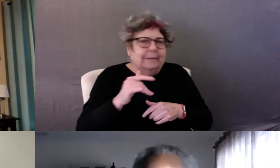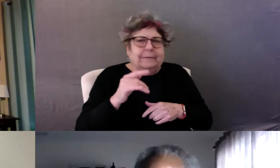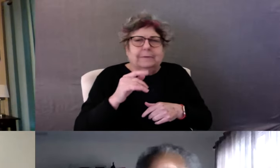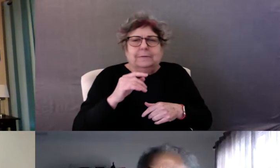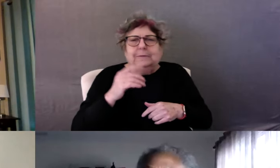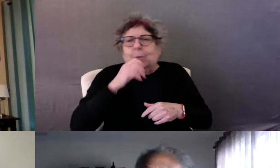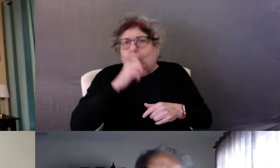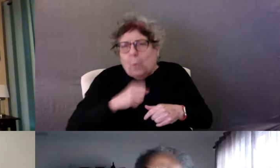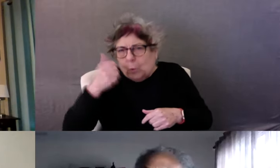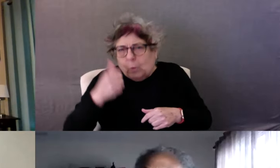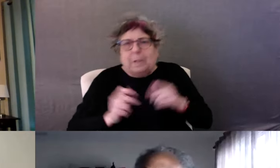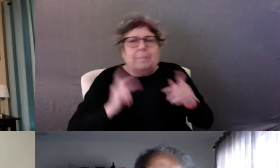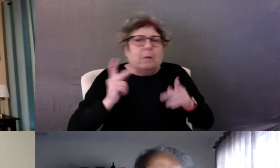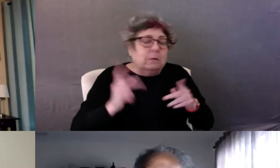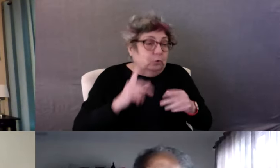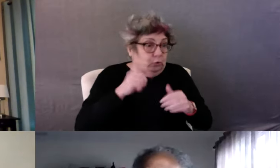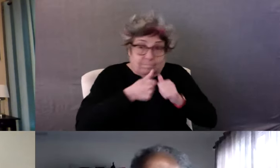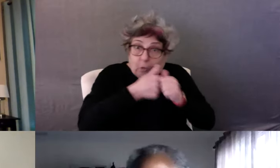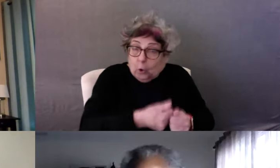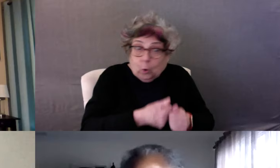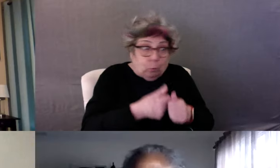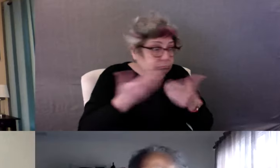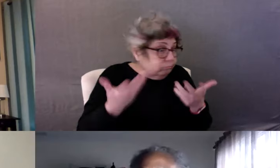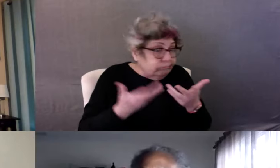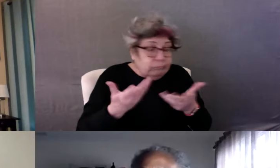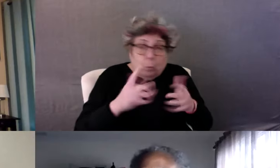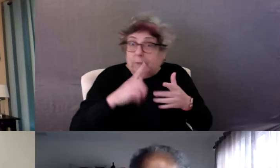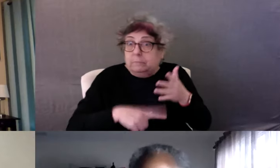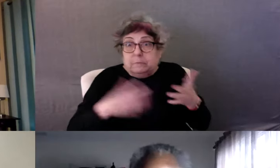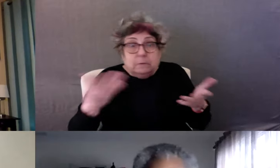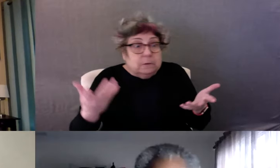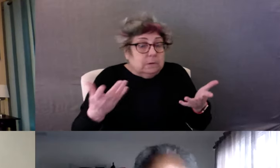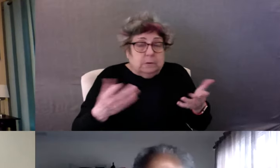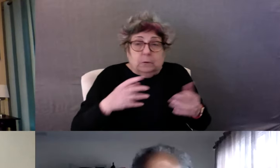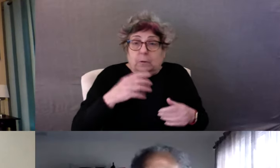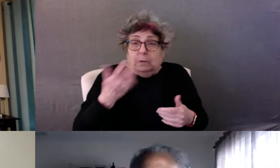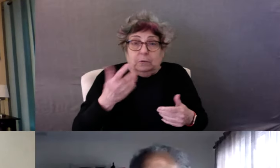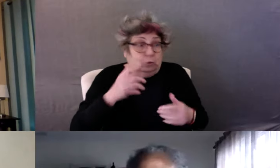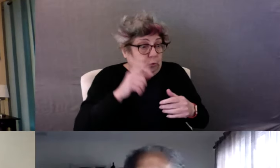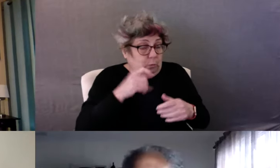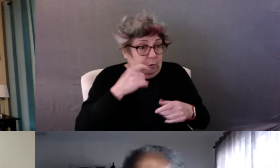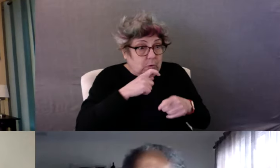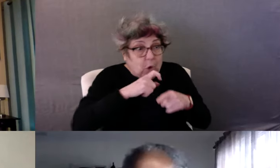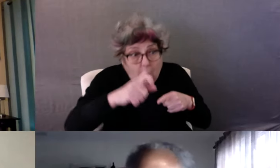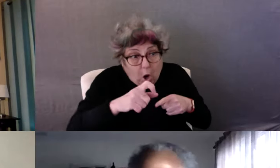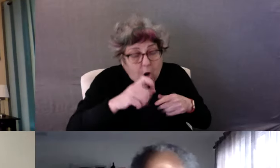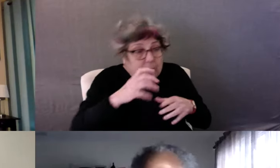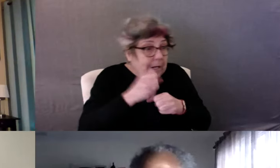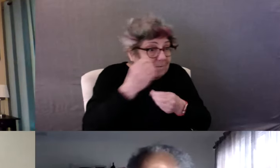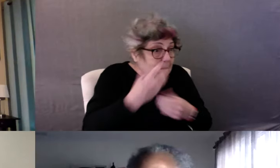and how should we go, what should we go about doing that? Should we call, will we get information about it? Those kinds of